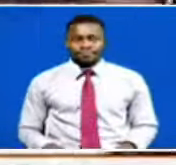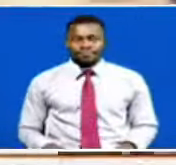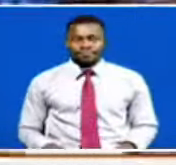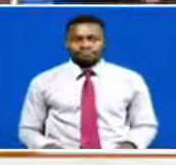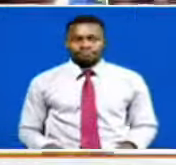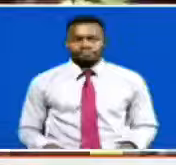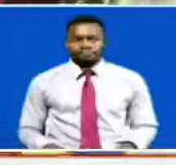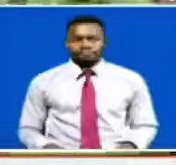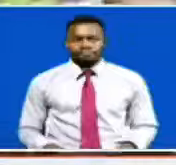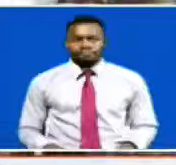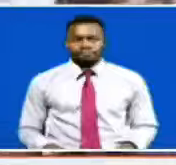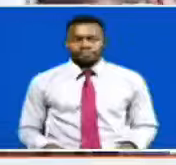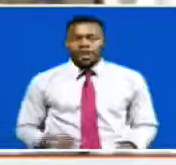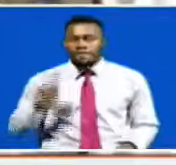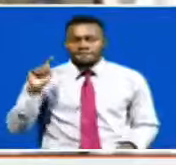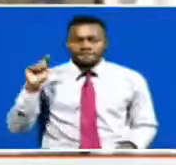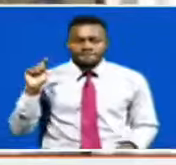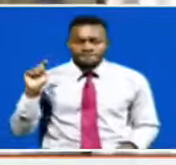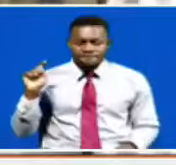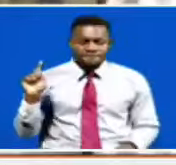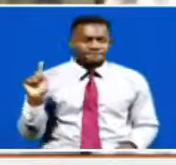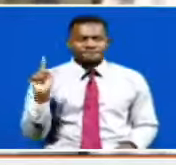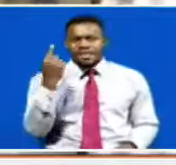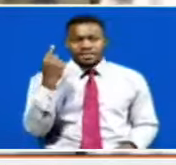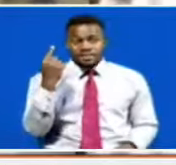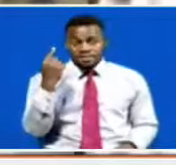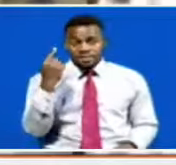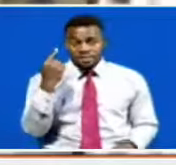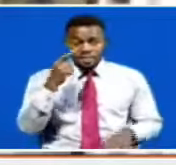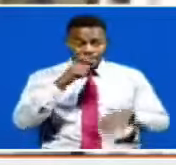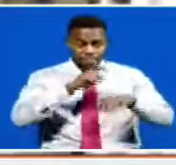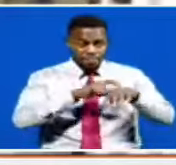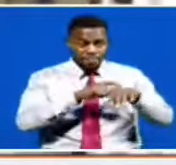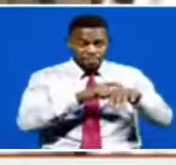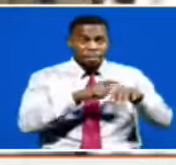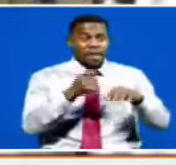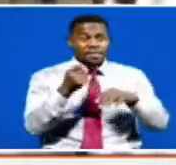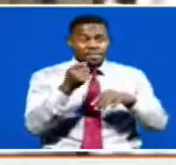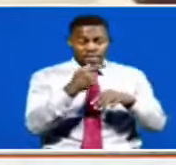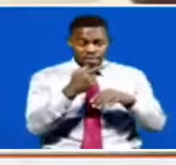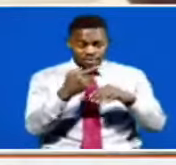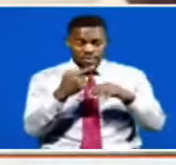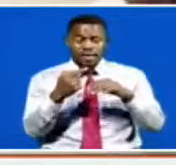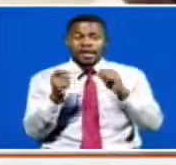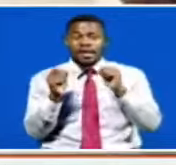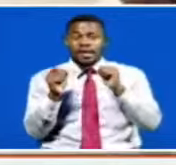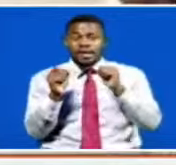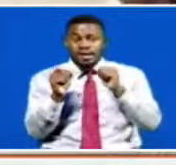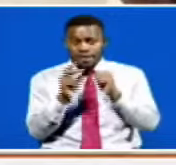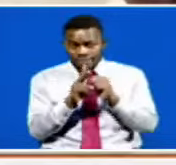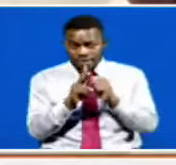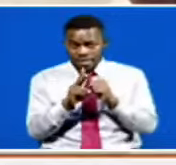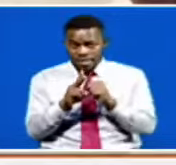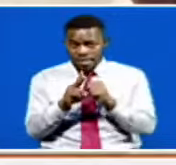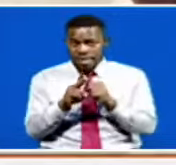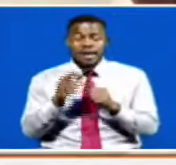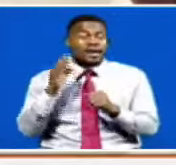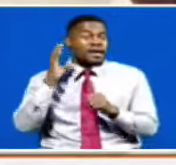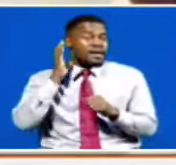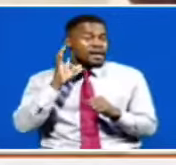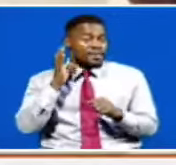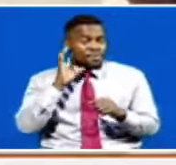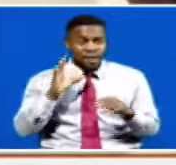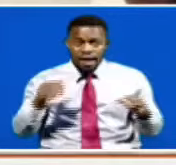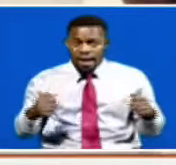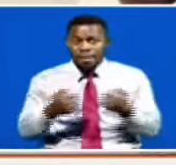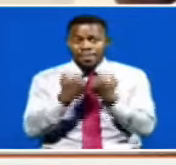In the first incident that happened in November last year, a notice was written and placed at the doorstep of a widow. The